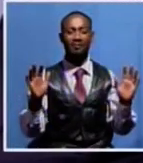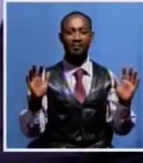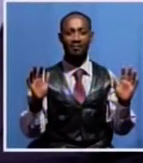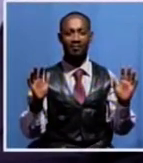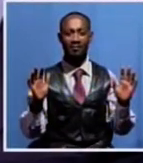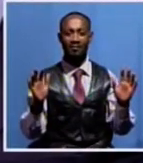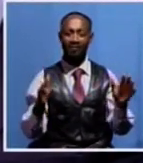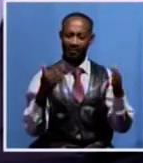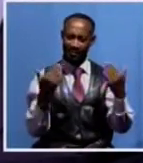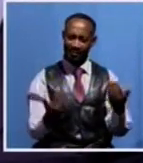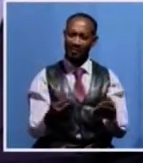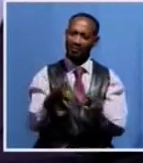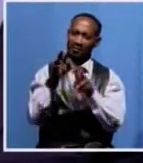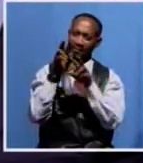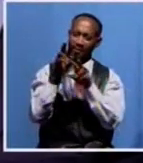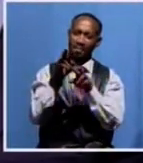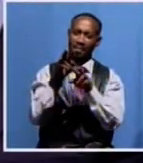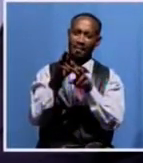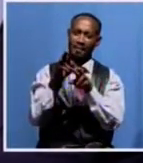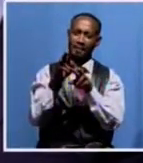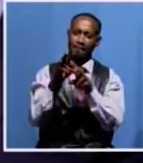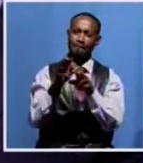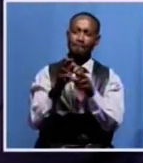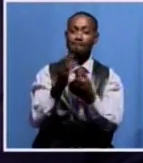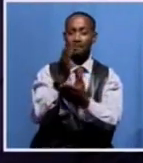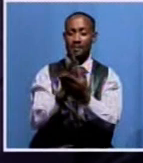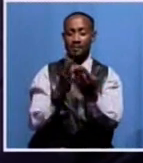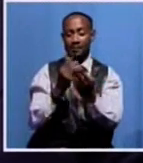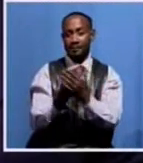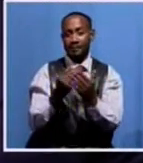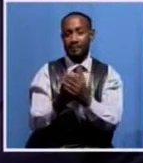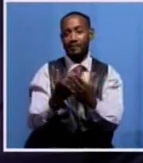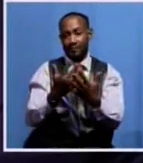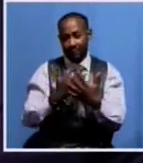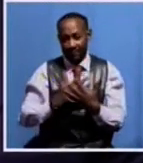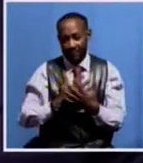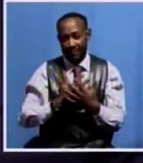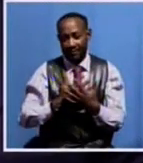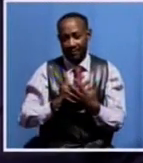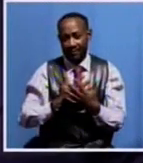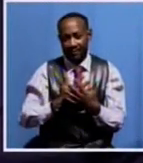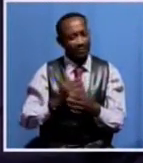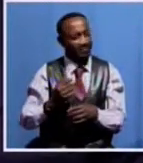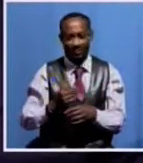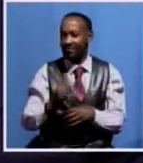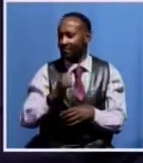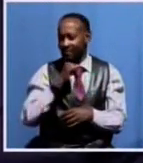But we make it look as if somehow the money belonged to us. It doesn't belong to